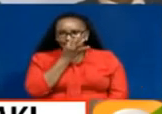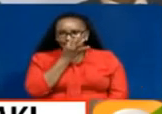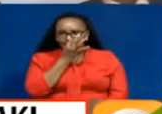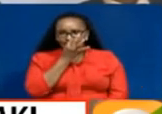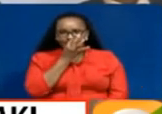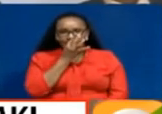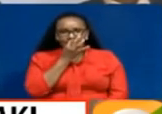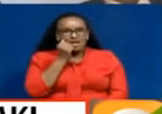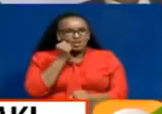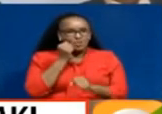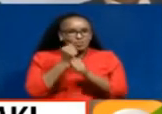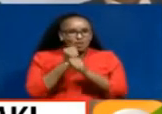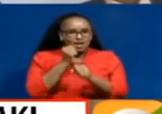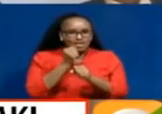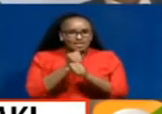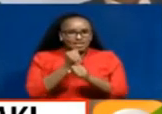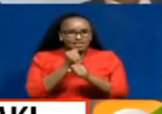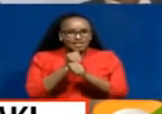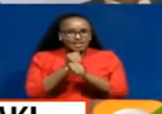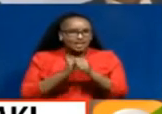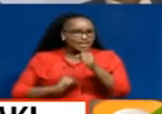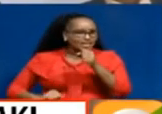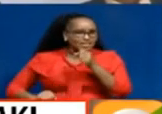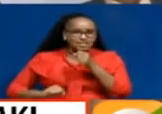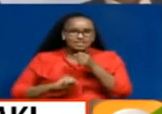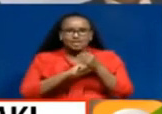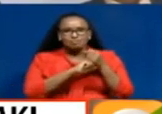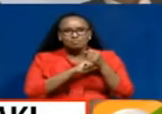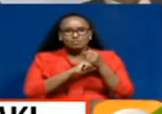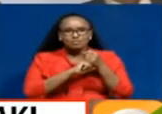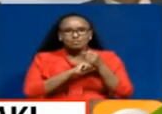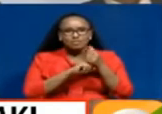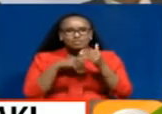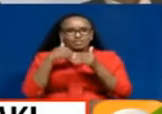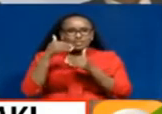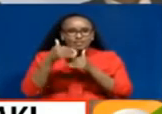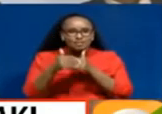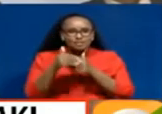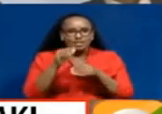its architect, influencing the coming election.